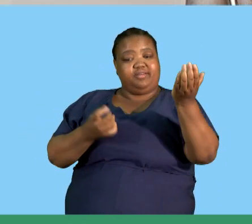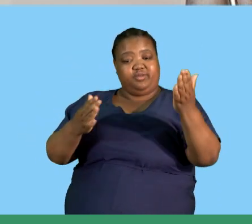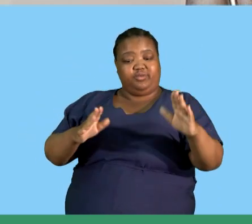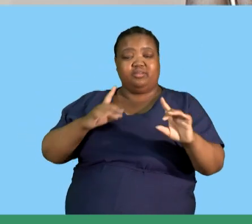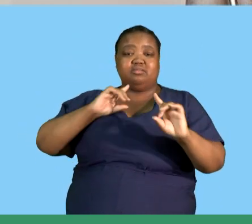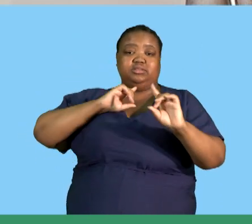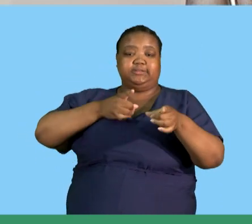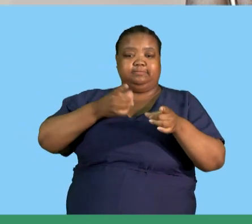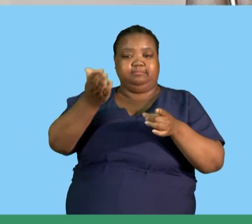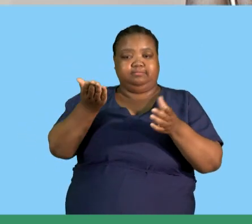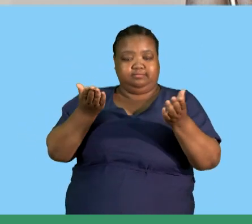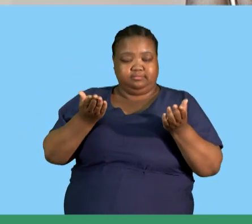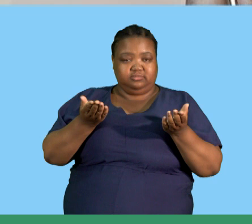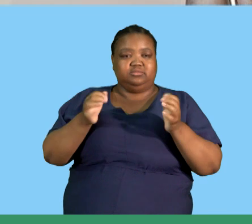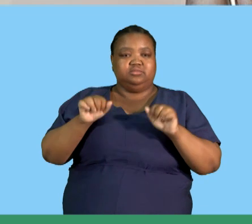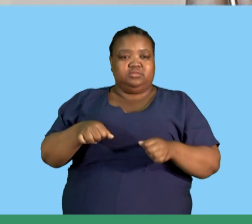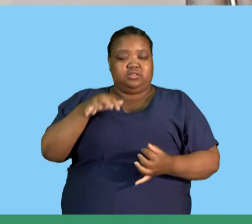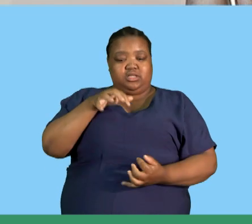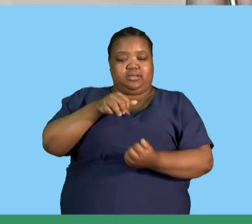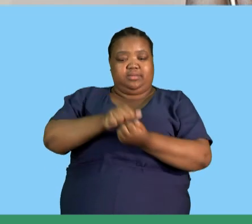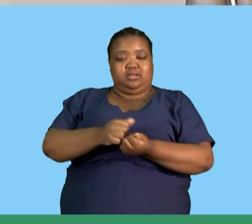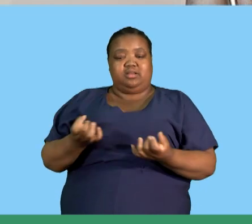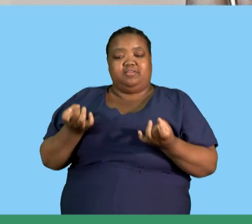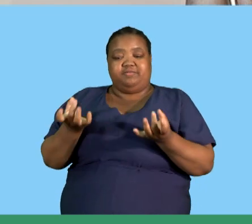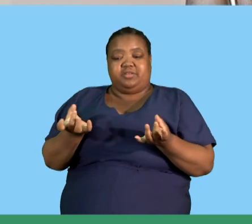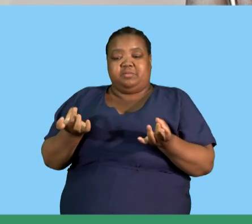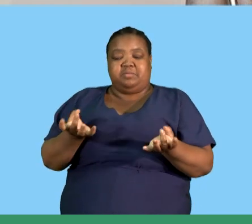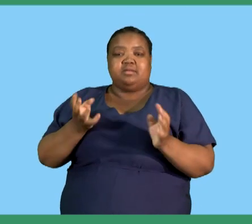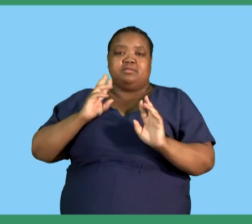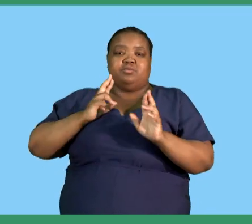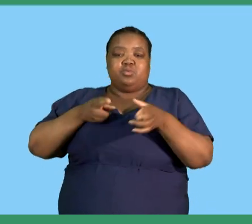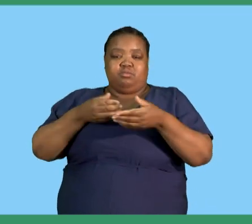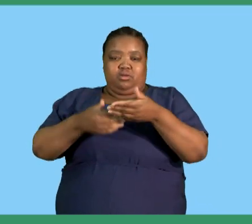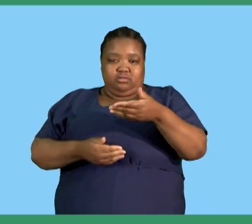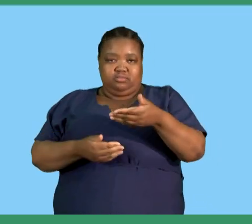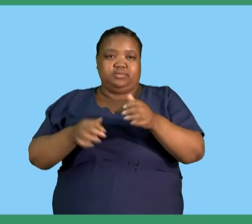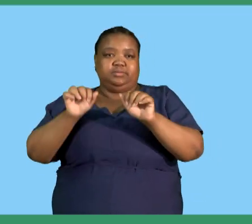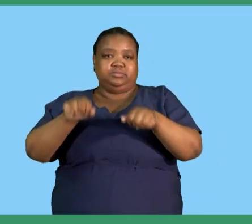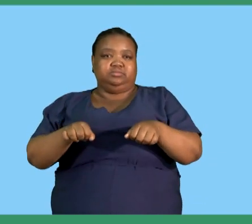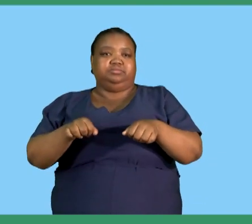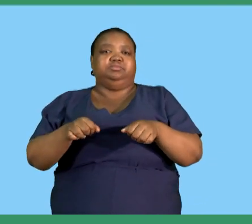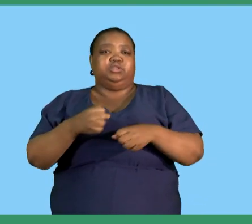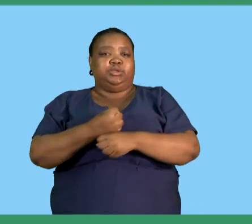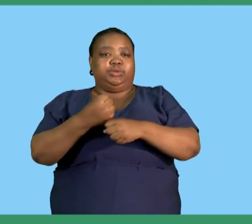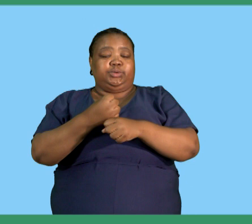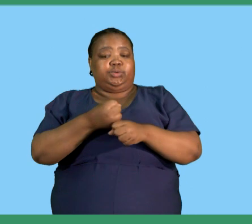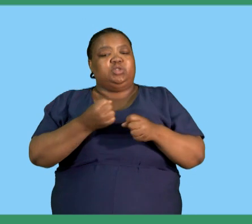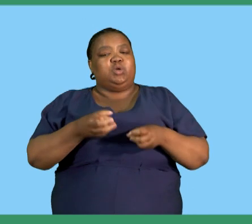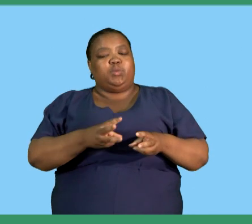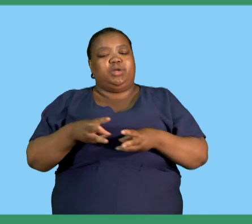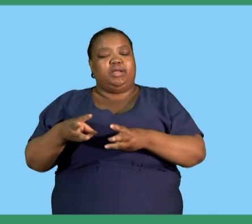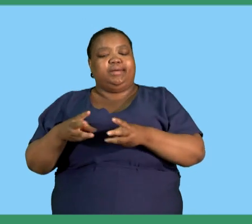bring back their responses, we need to summarize from the experts in a feedback report. Right? There's so many applications, but just